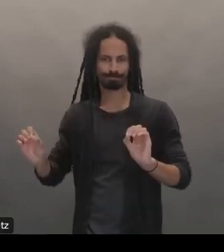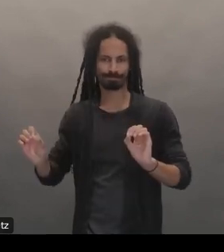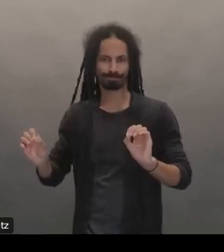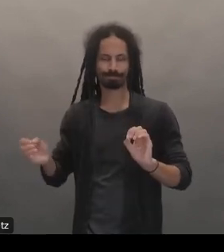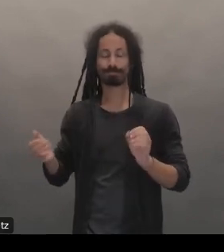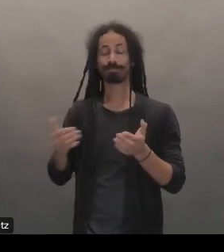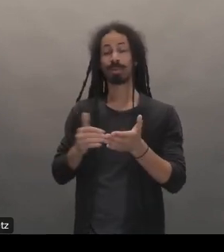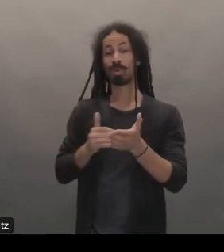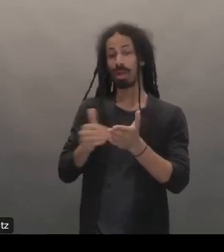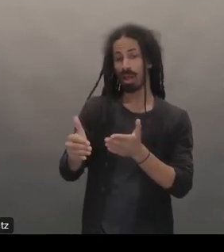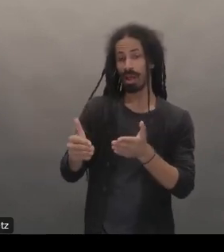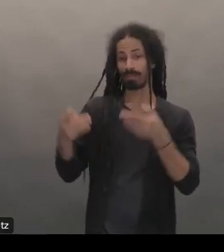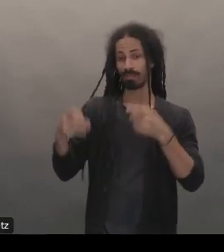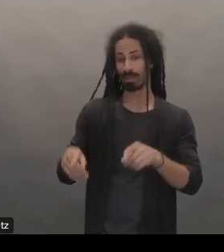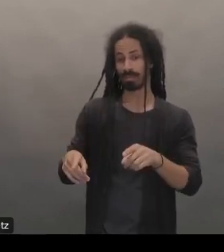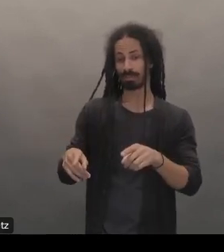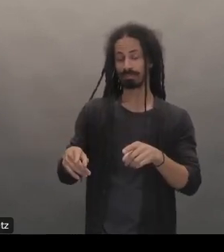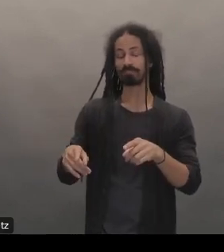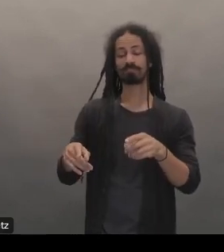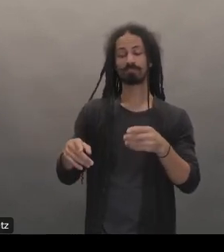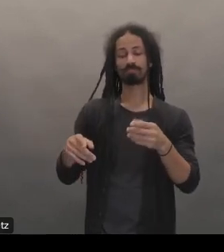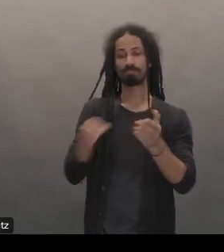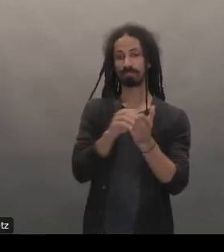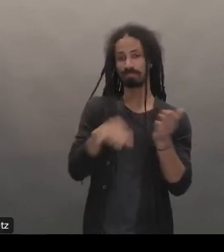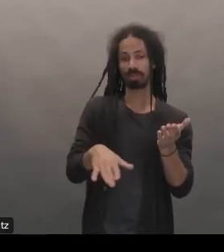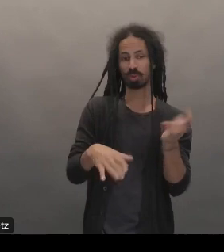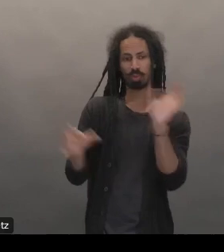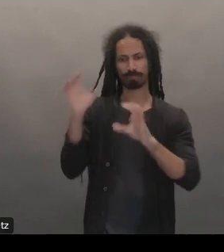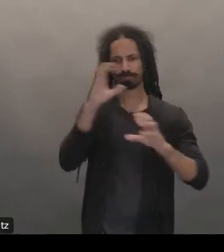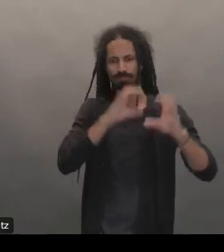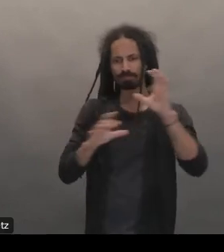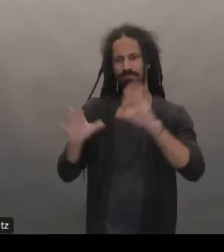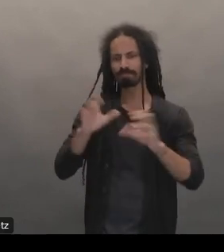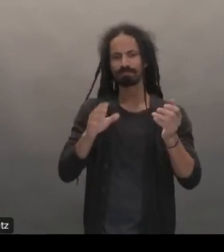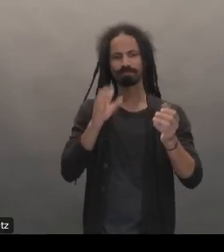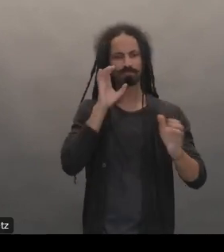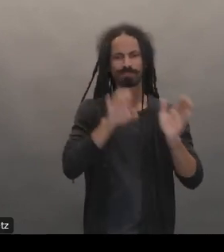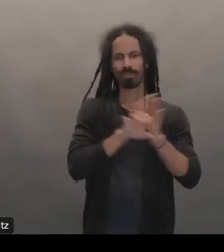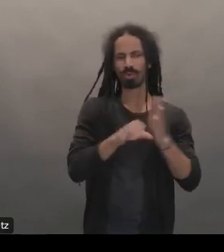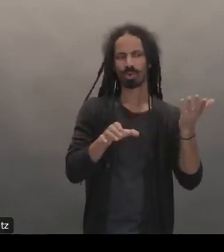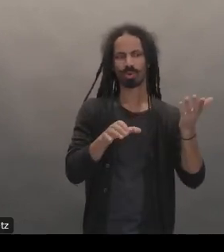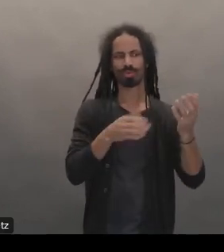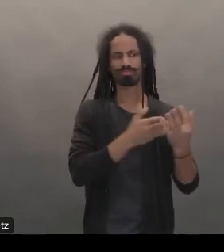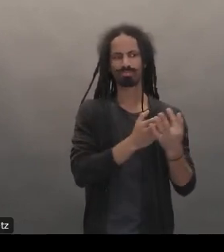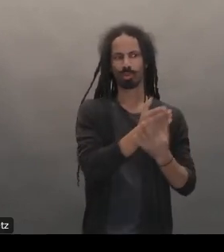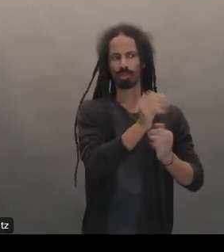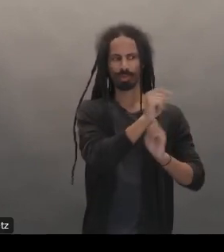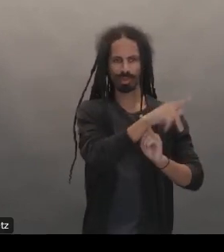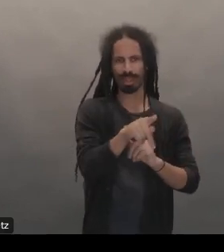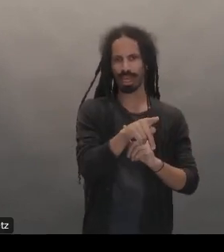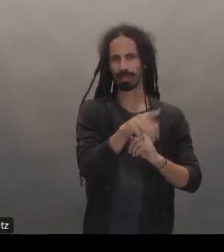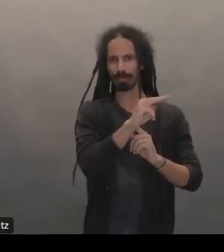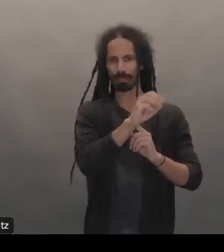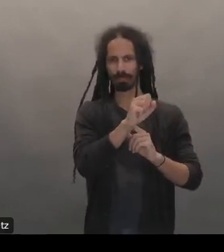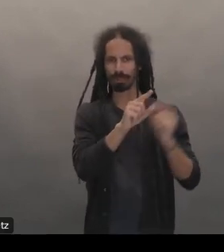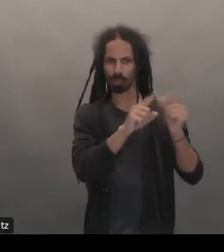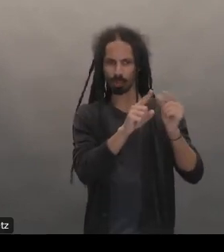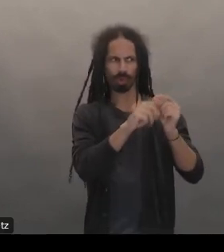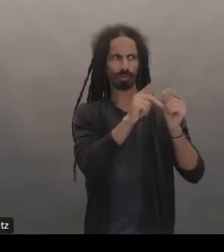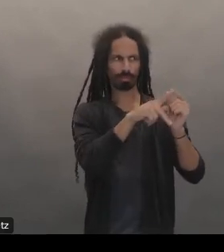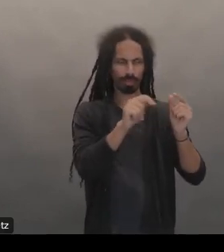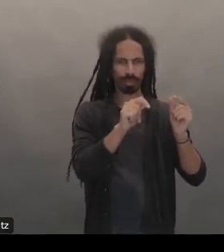often, right, students will find images from either within a Microsoft Word or Microsoft PowerPoint program or from a